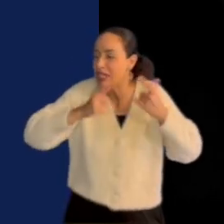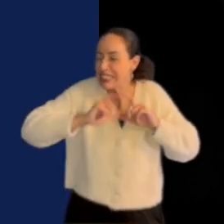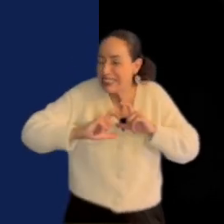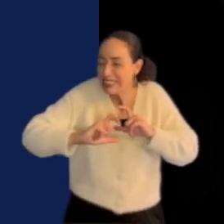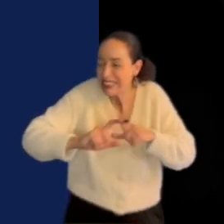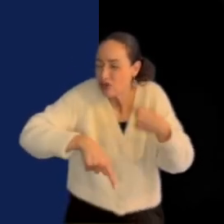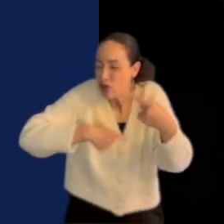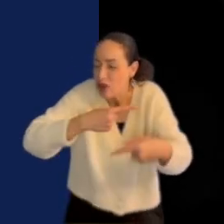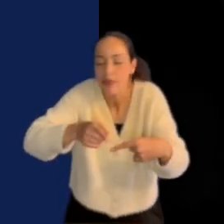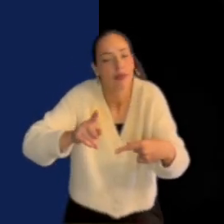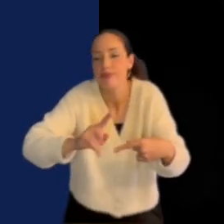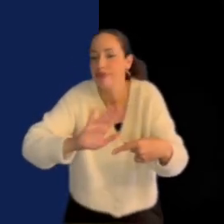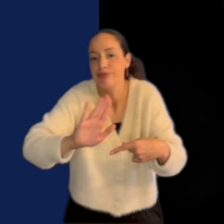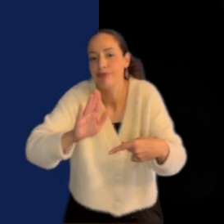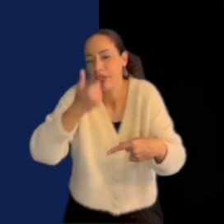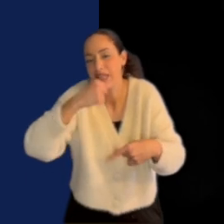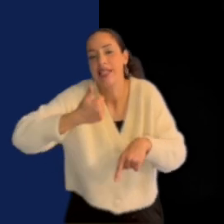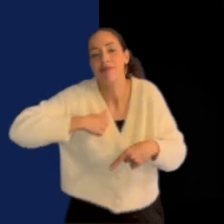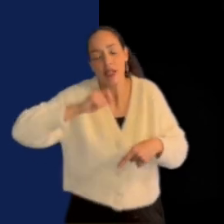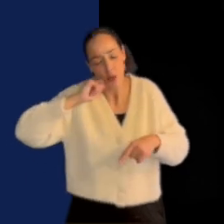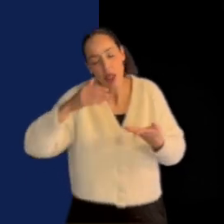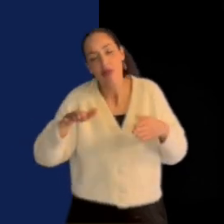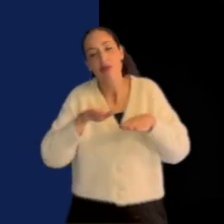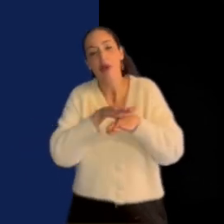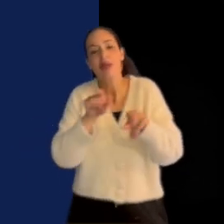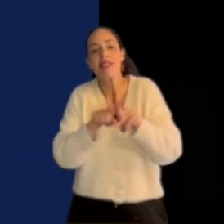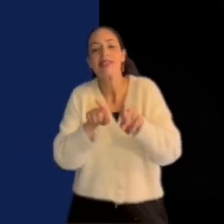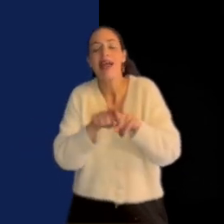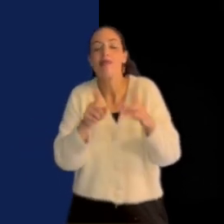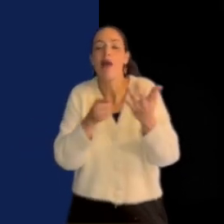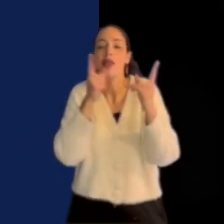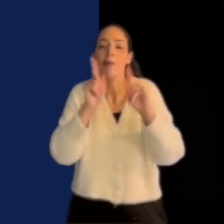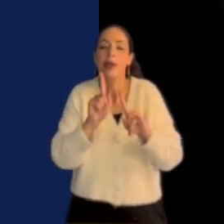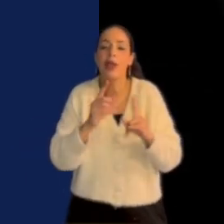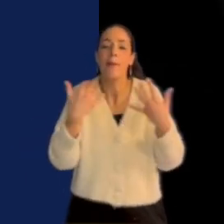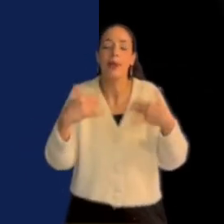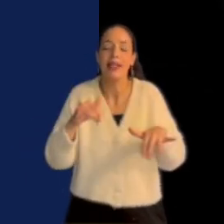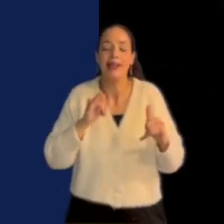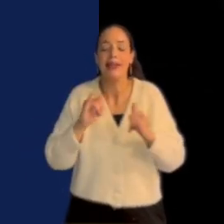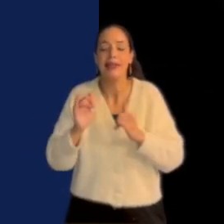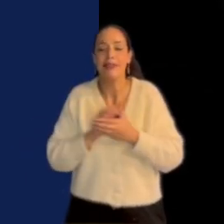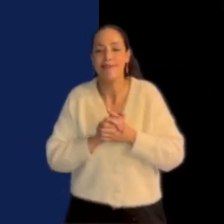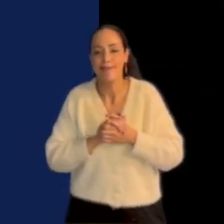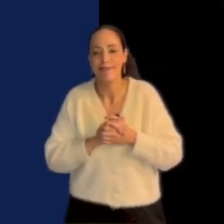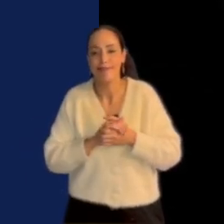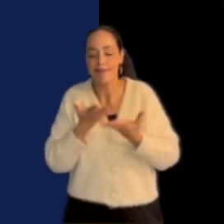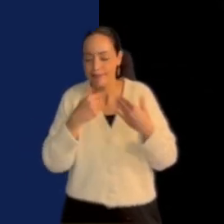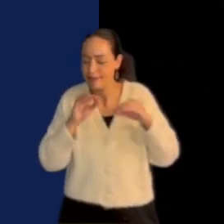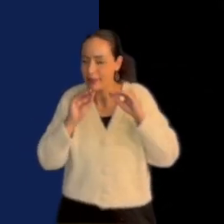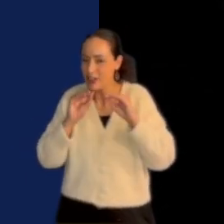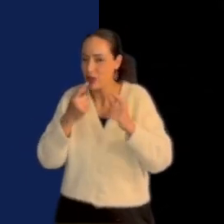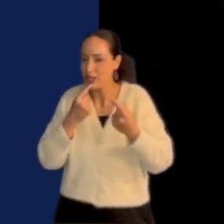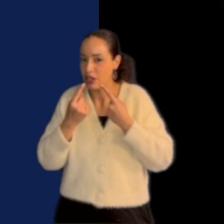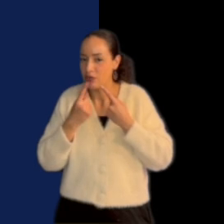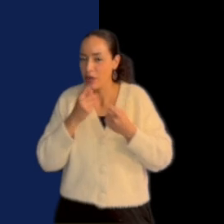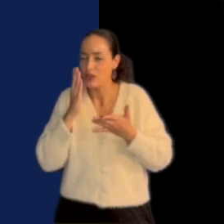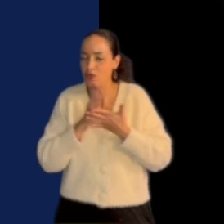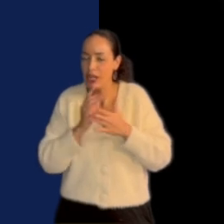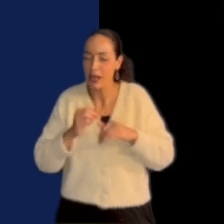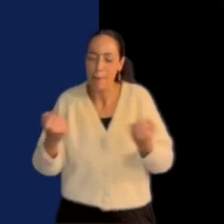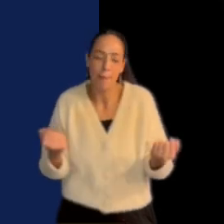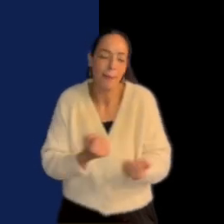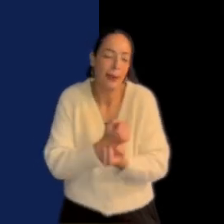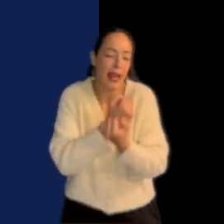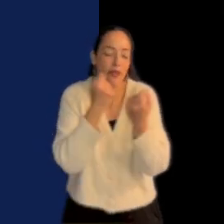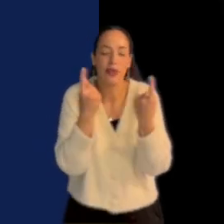Education and information is one of the most powerful things you can offer. It is another potential source of light in this darkness, creating not only knowledge